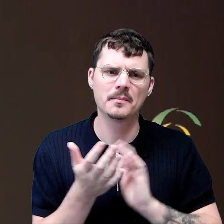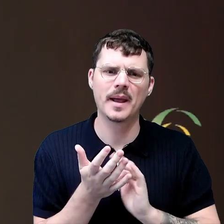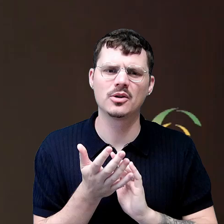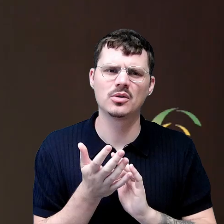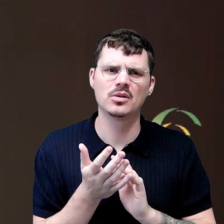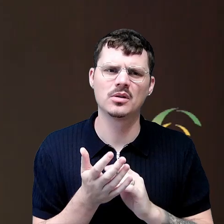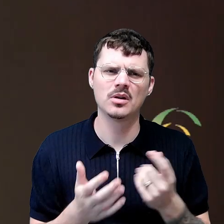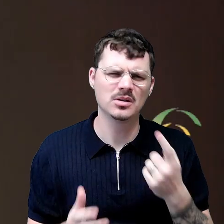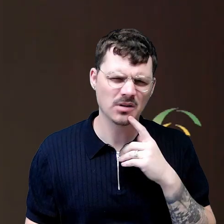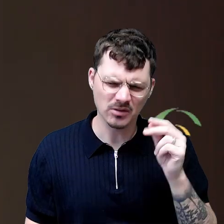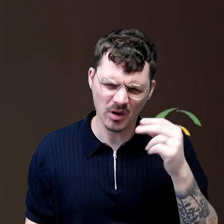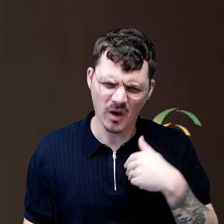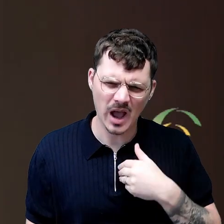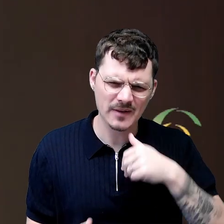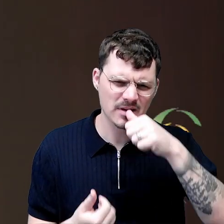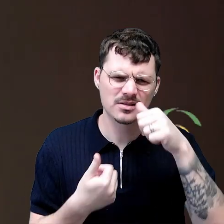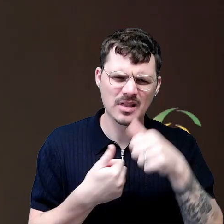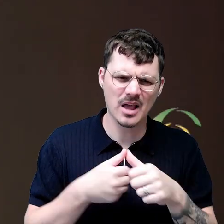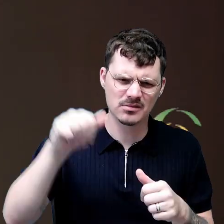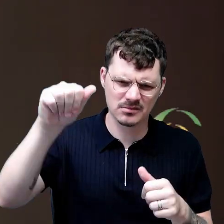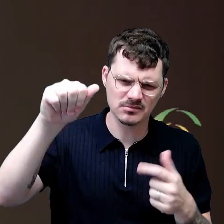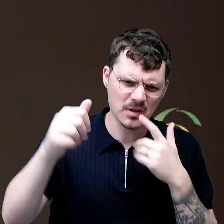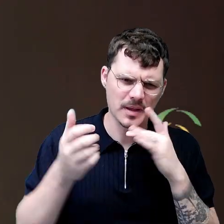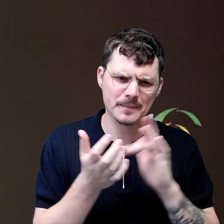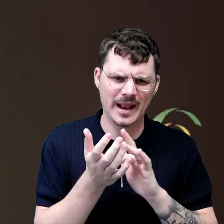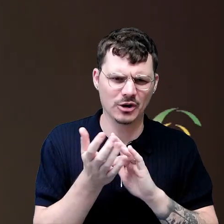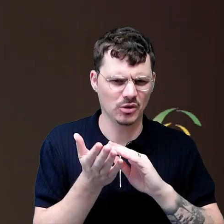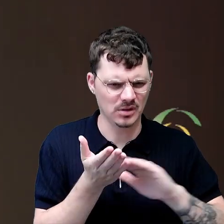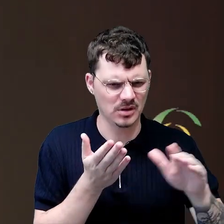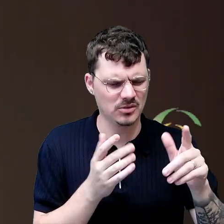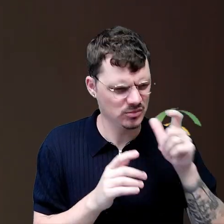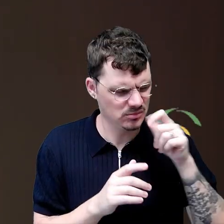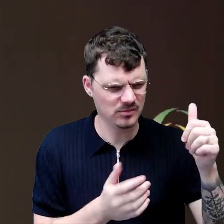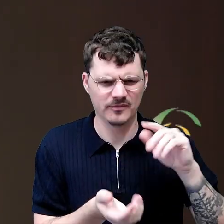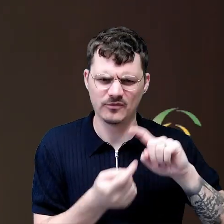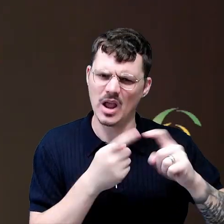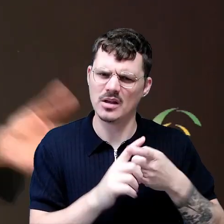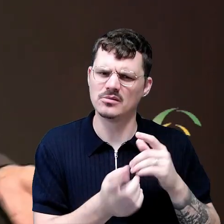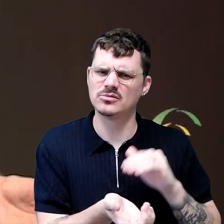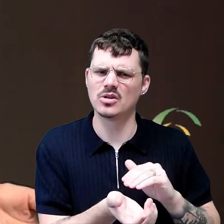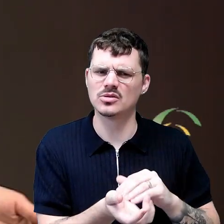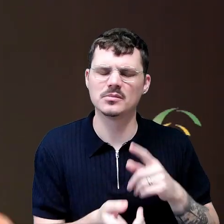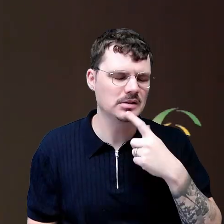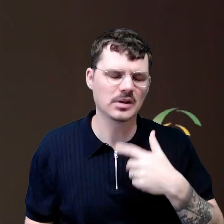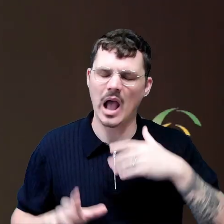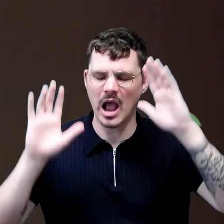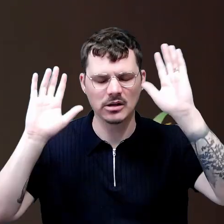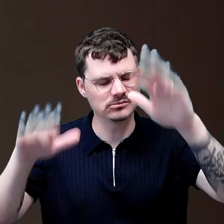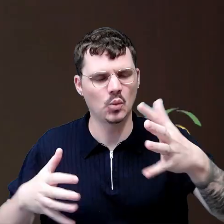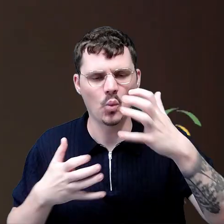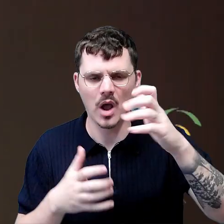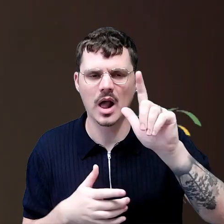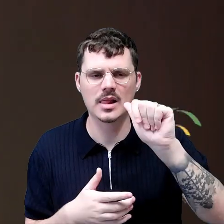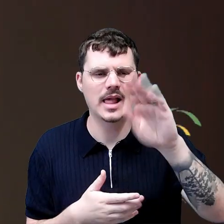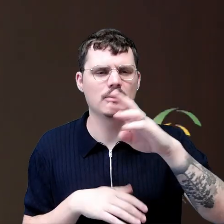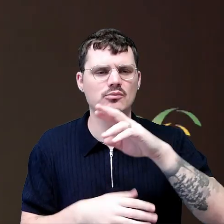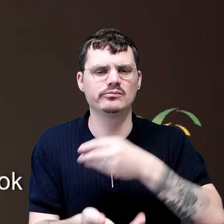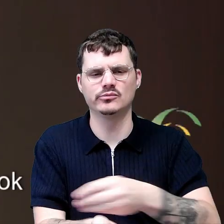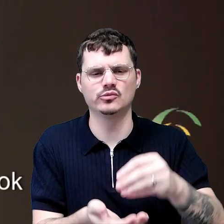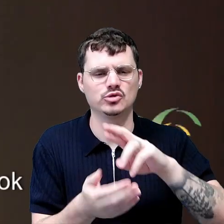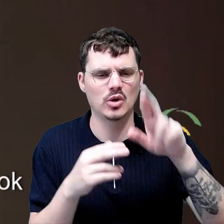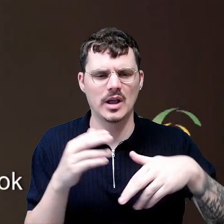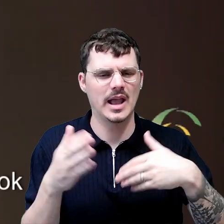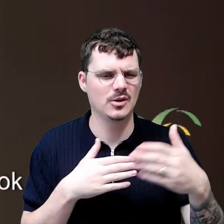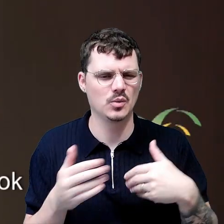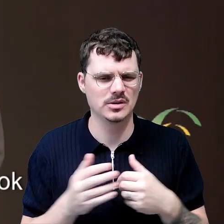Well, we've got the letter of medical clearance from our friend. I said, yeah, I know, but I want the lab results anyway.